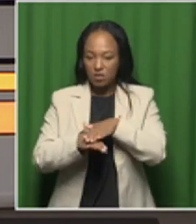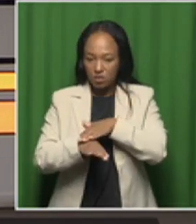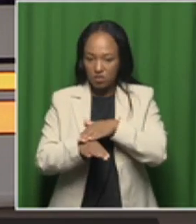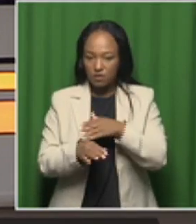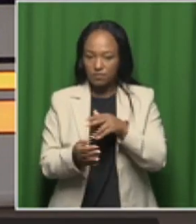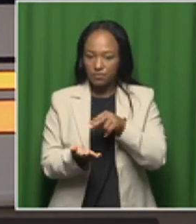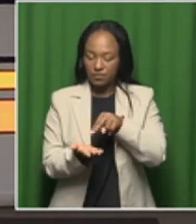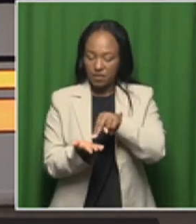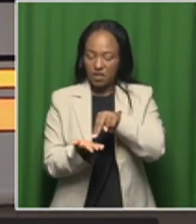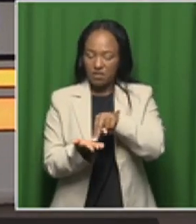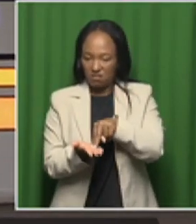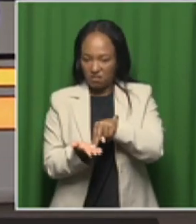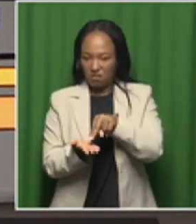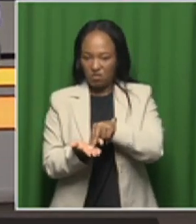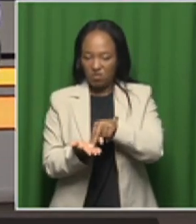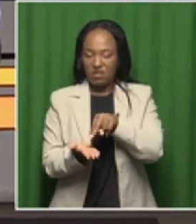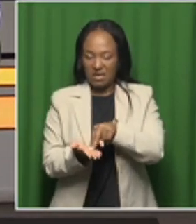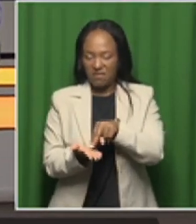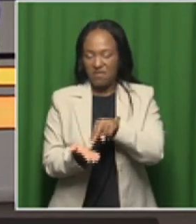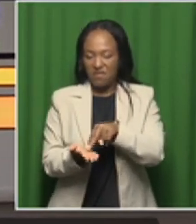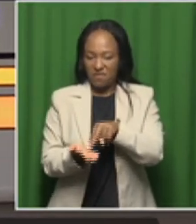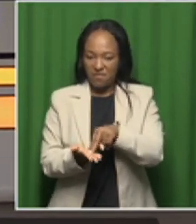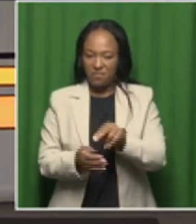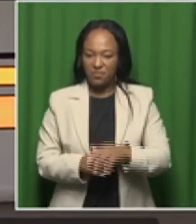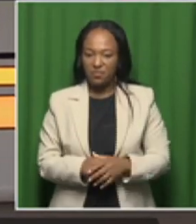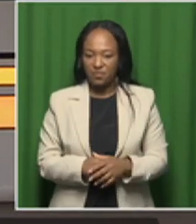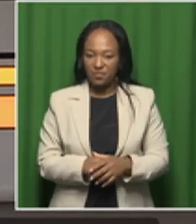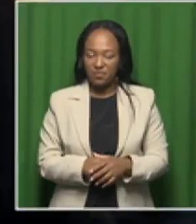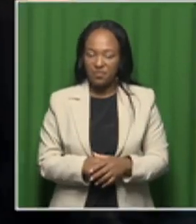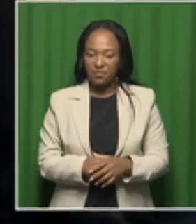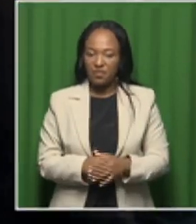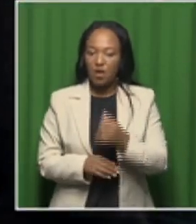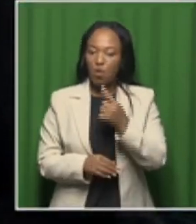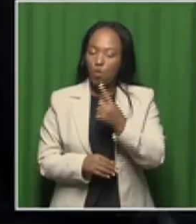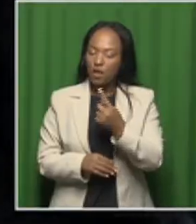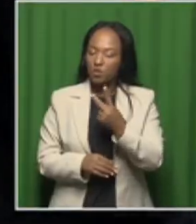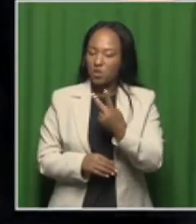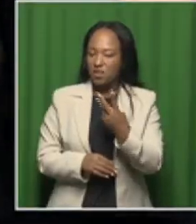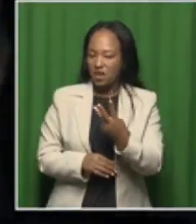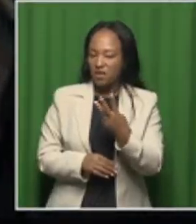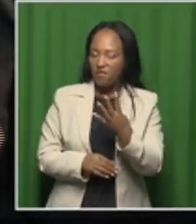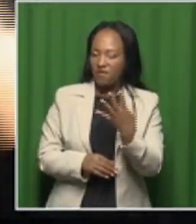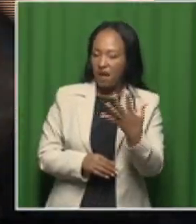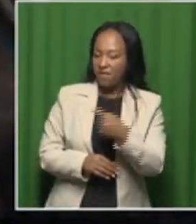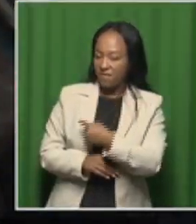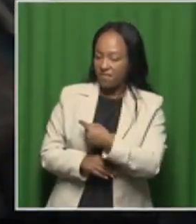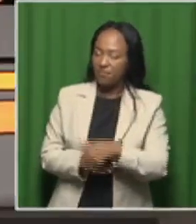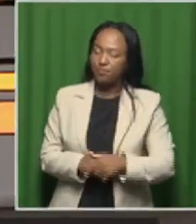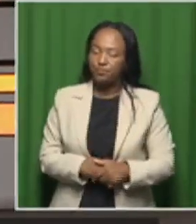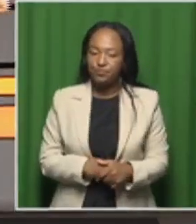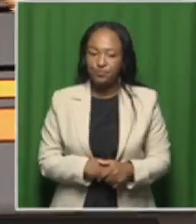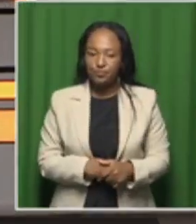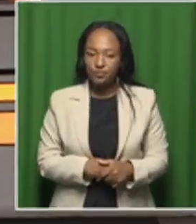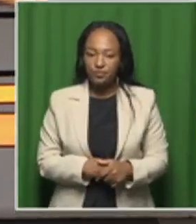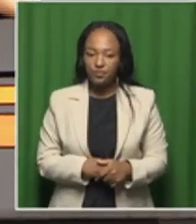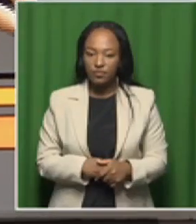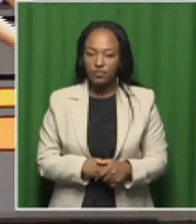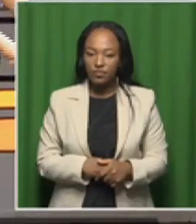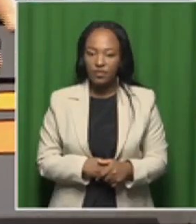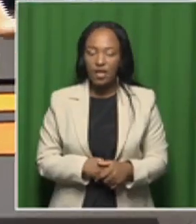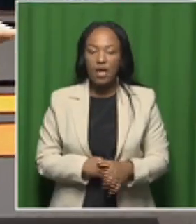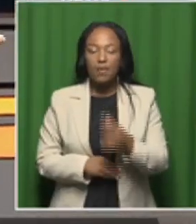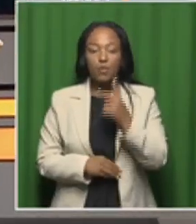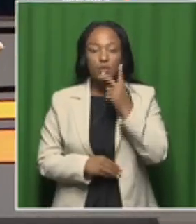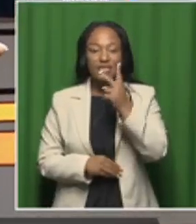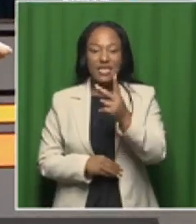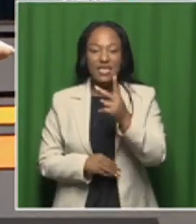2, 3, 4, 5. 1, 2, 3, 4, 5. If for some reason we can see the